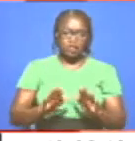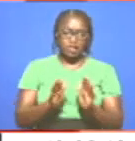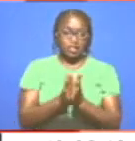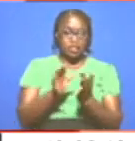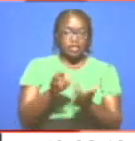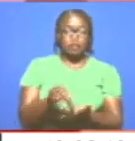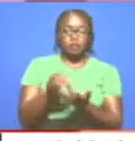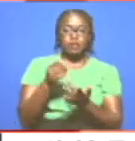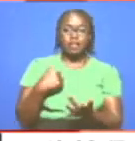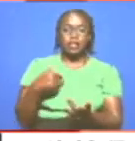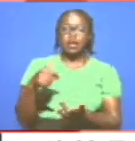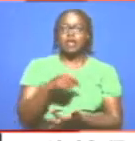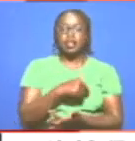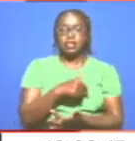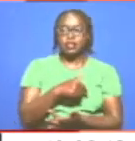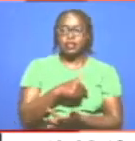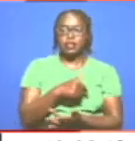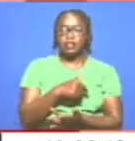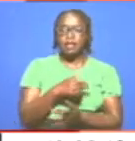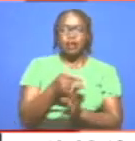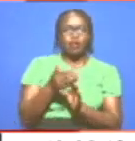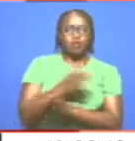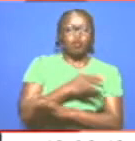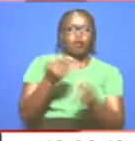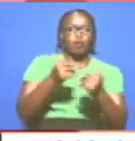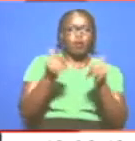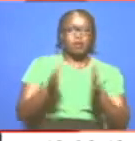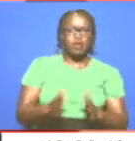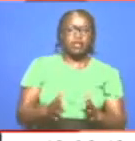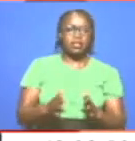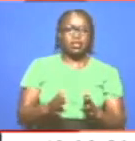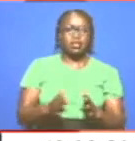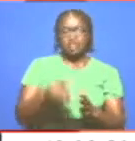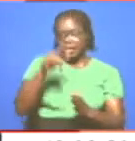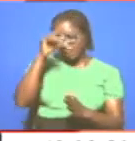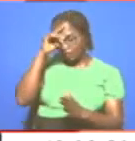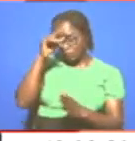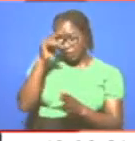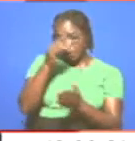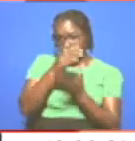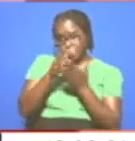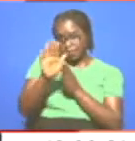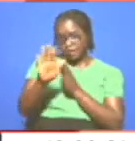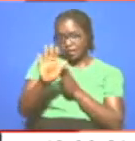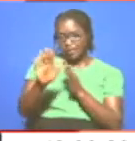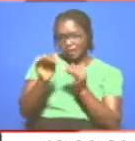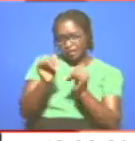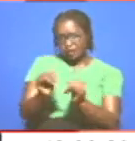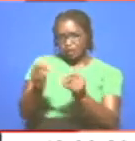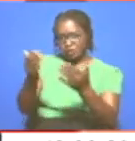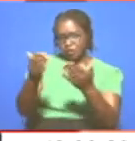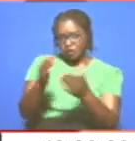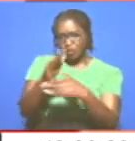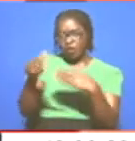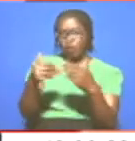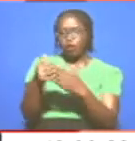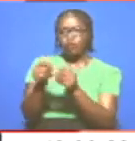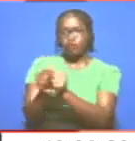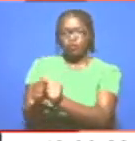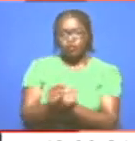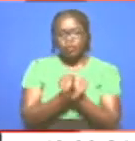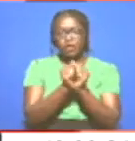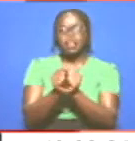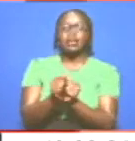us ex-cricketers. Yeah, the government has done their part by trying to bring us back all together and to have an